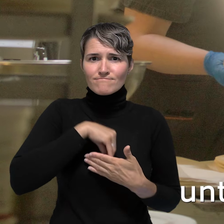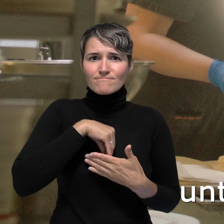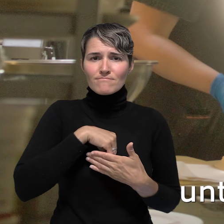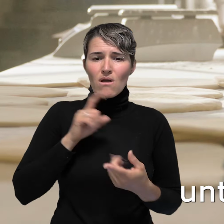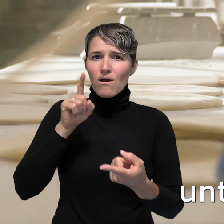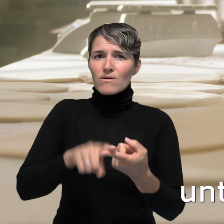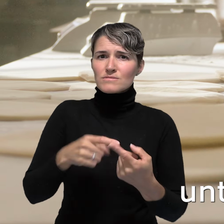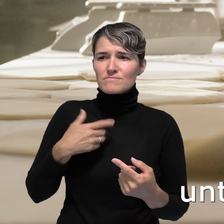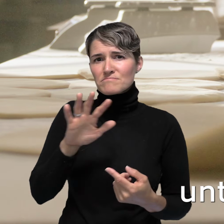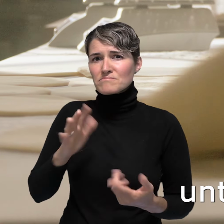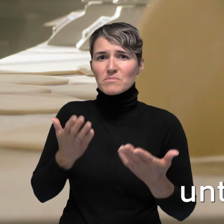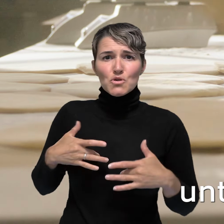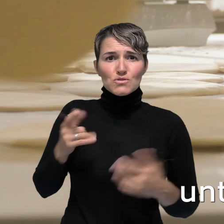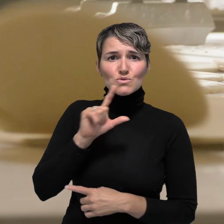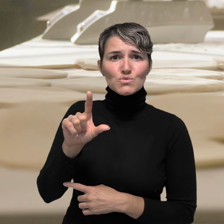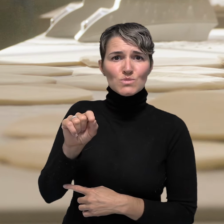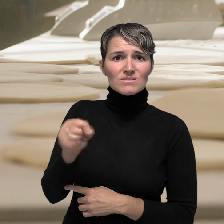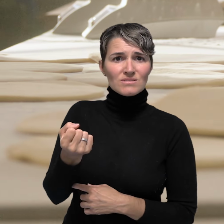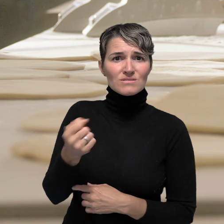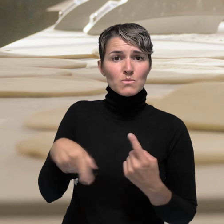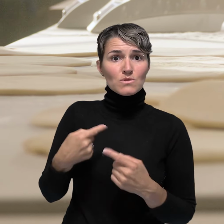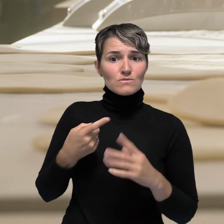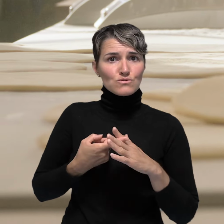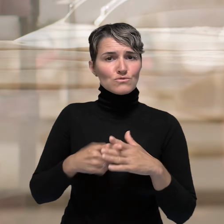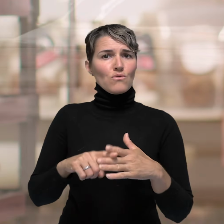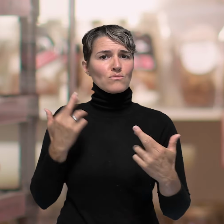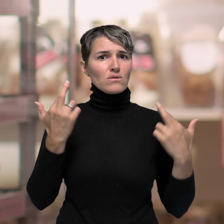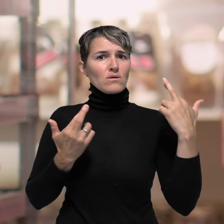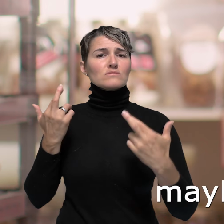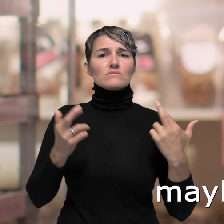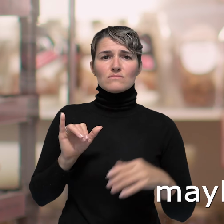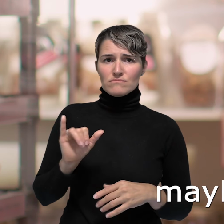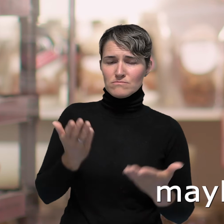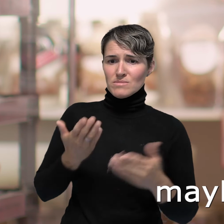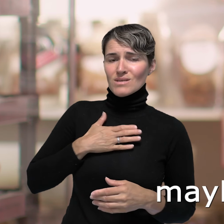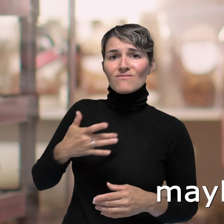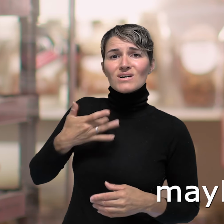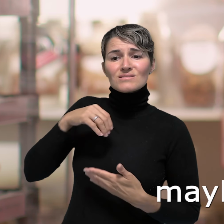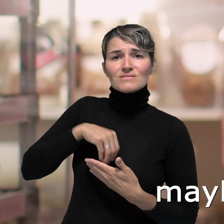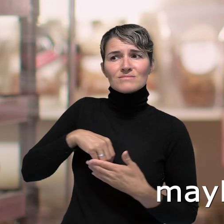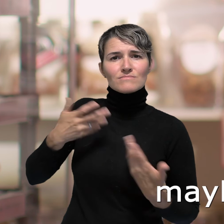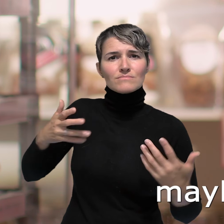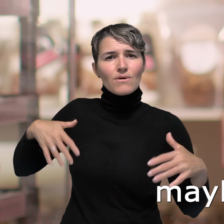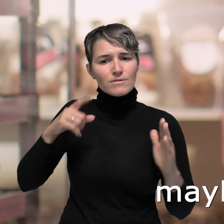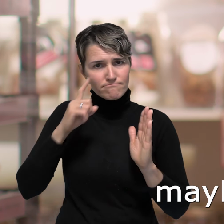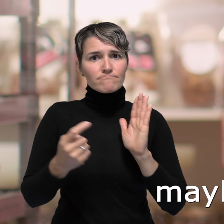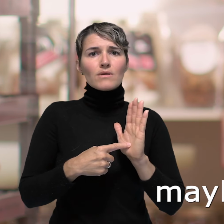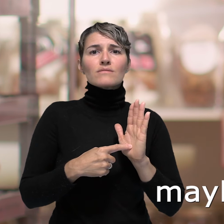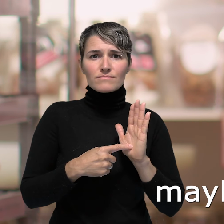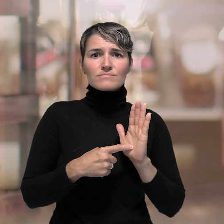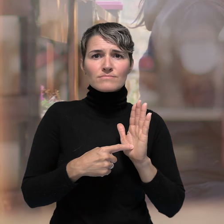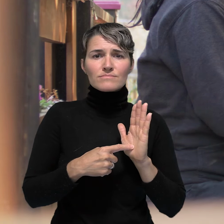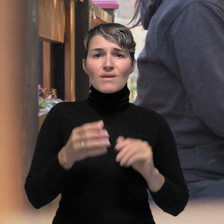had until probably my early 20s, when I started realizing maybe my feelings were